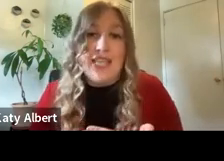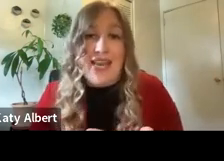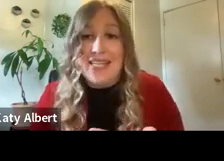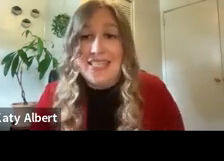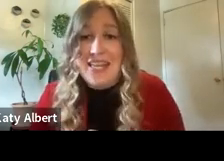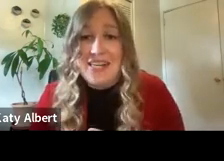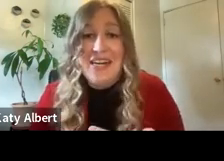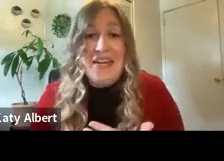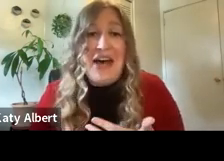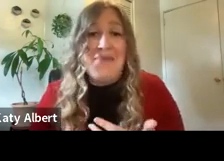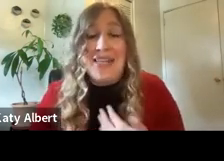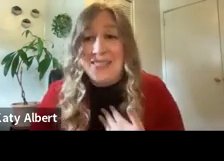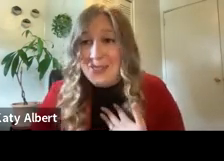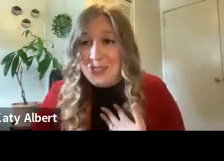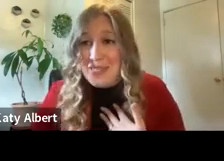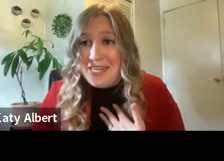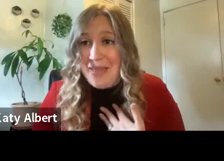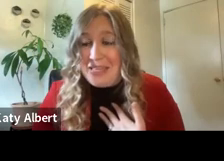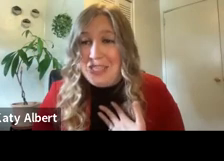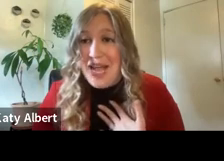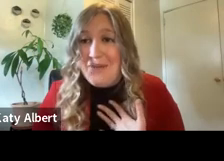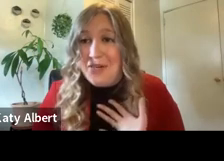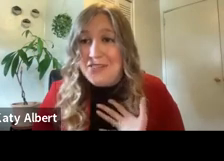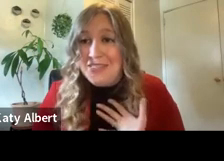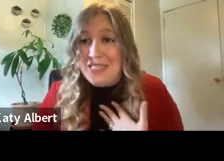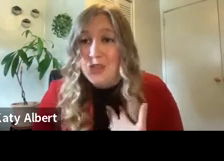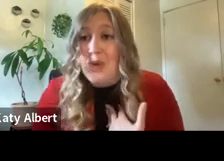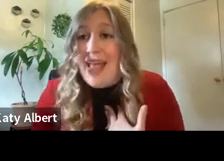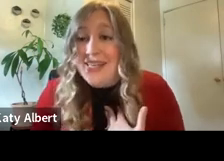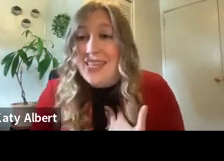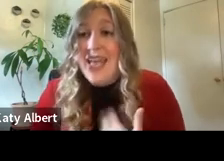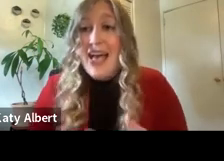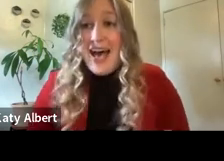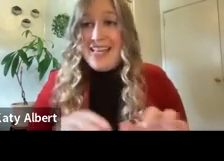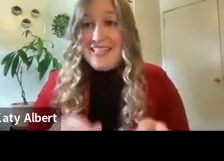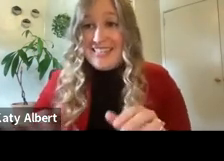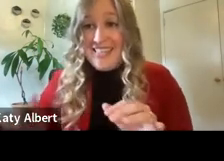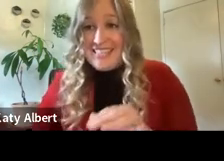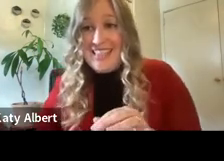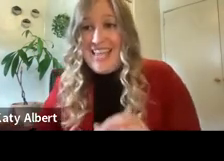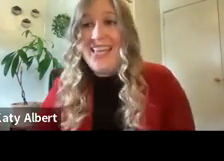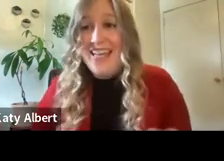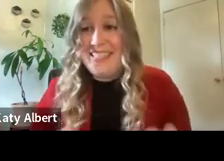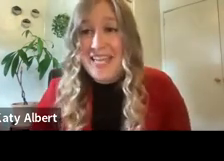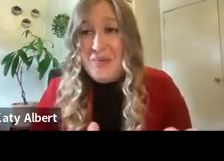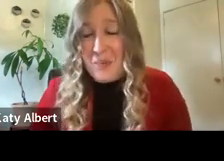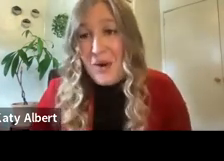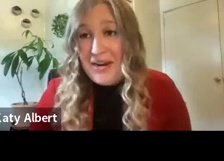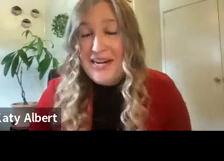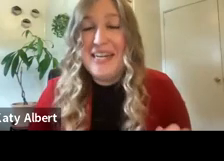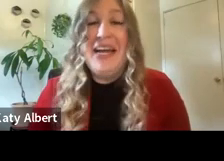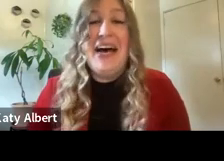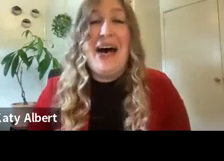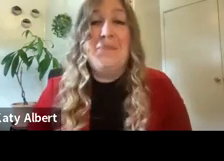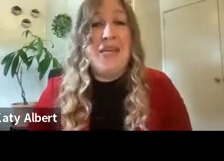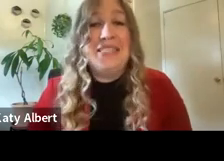of these headaches later. As a social media manager, I personally dread I clicked this link and it didn't